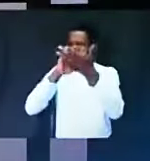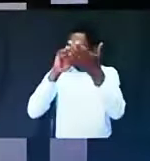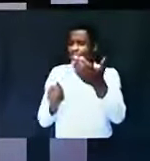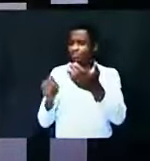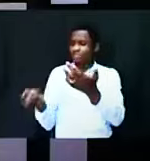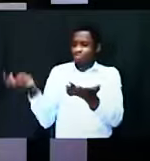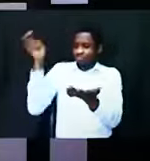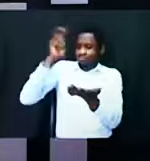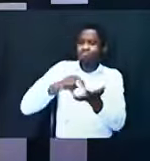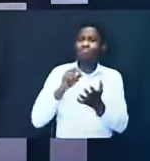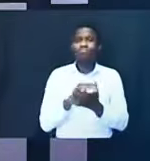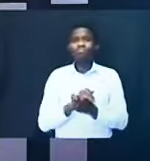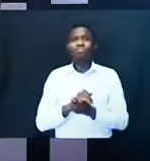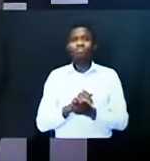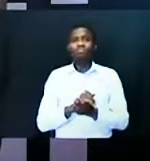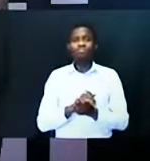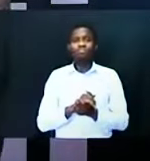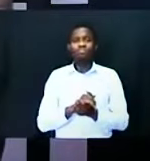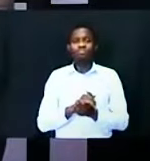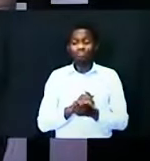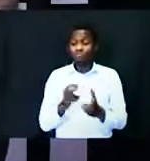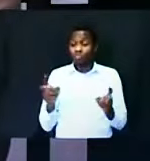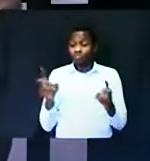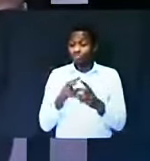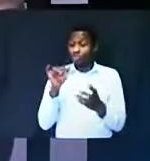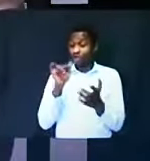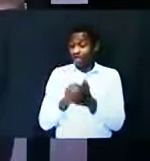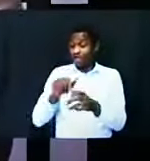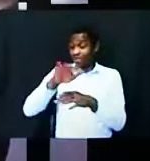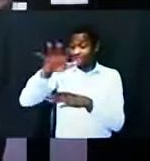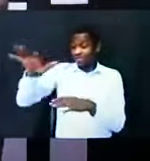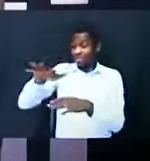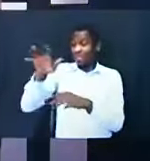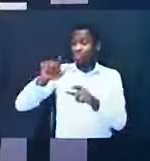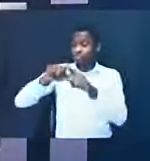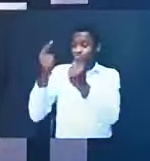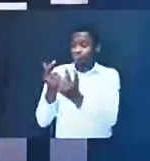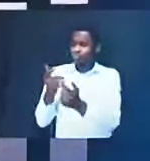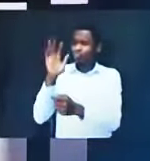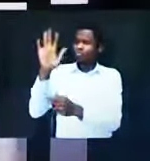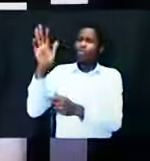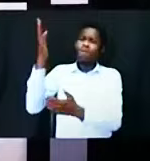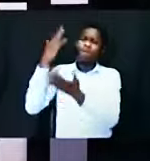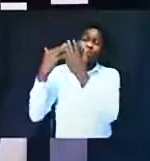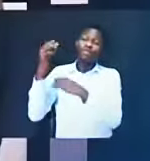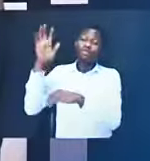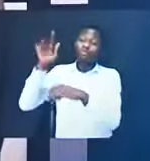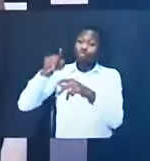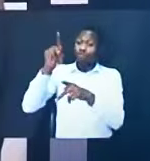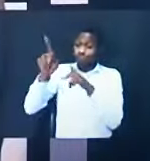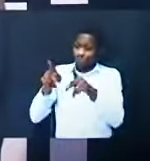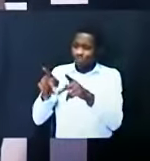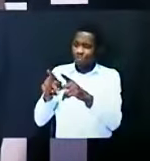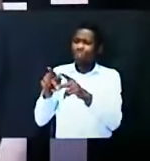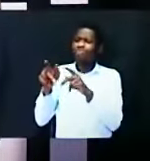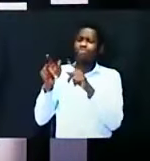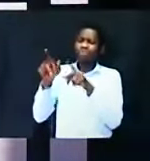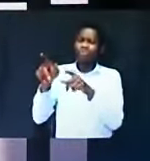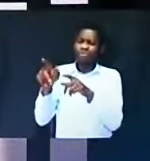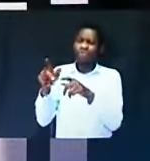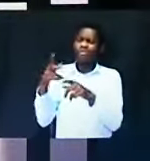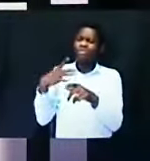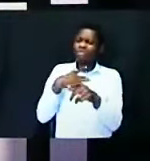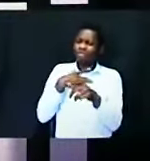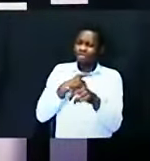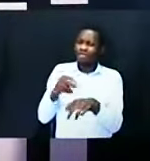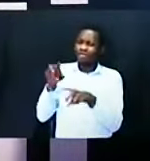people of their day actually fancied them. They liked to be like a Pharisee. Now, one person for no energy one who now oppress or